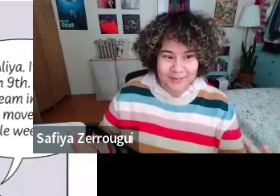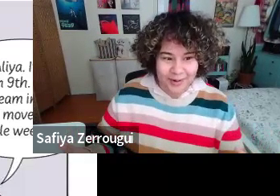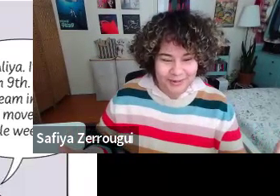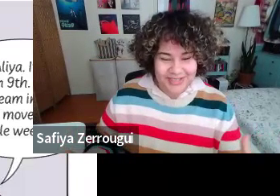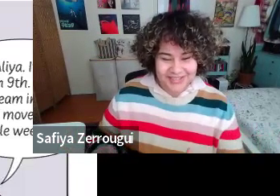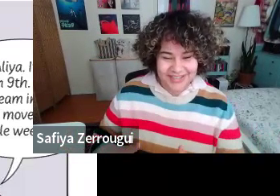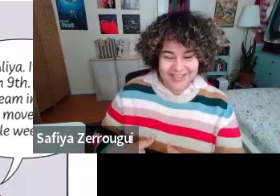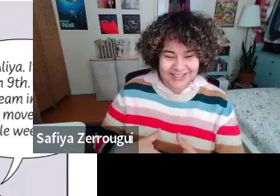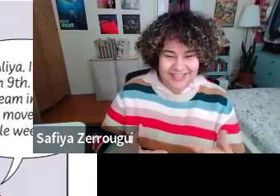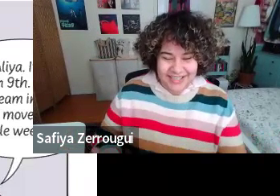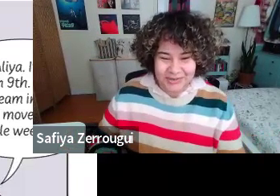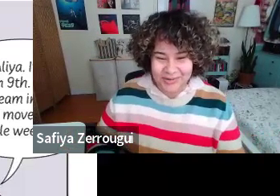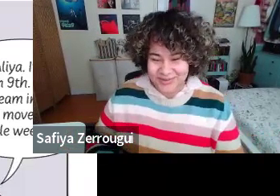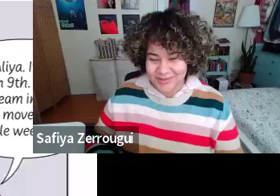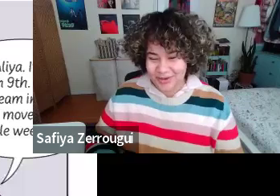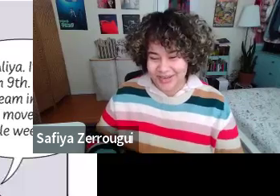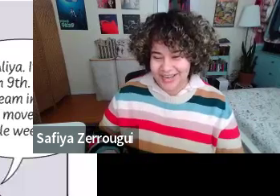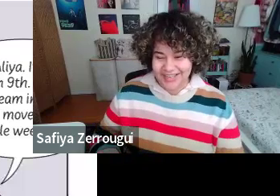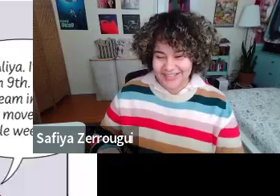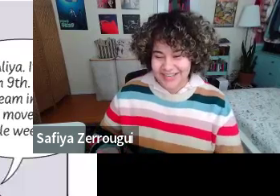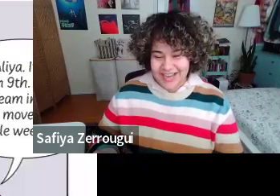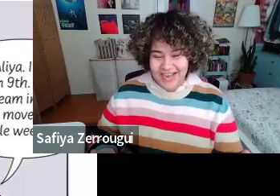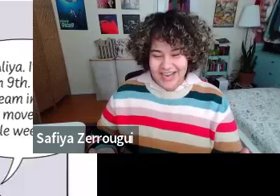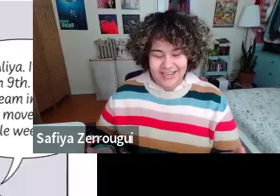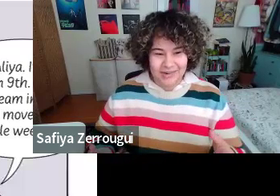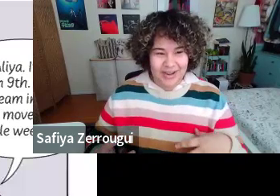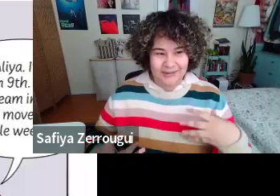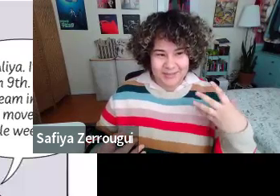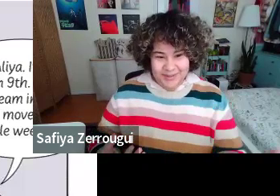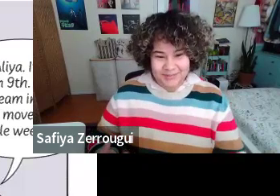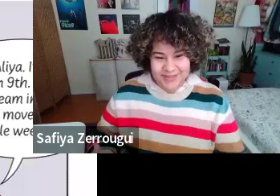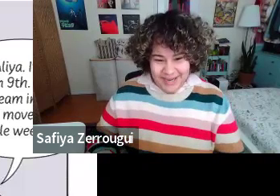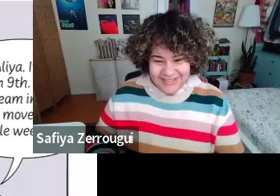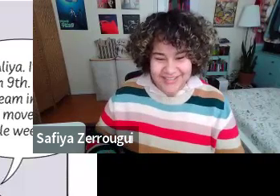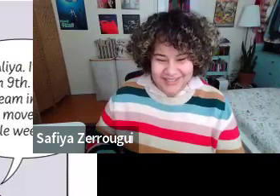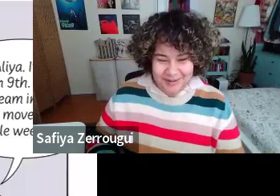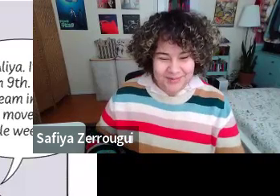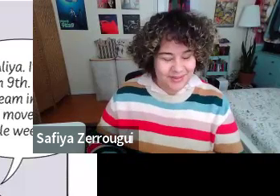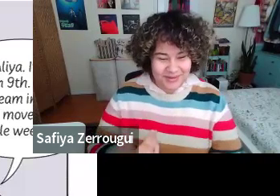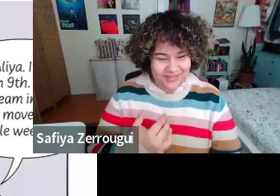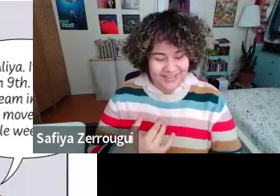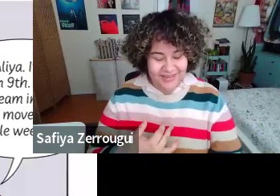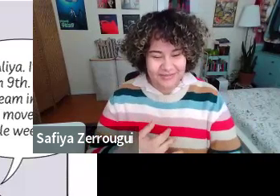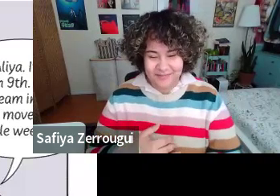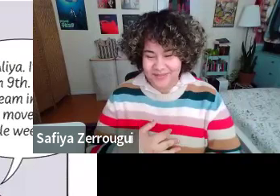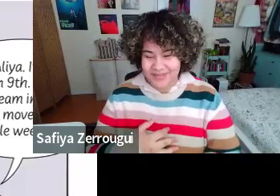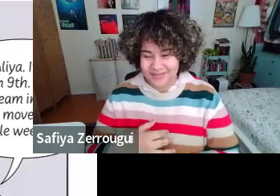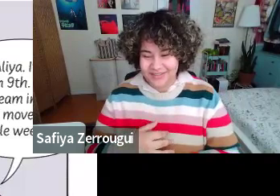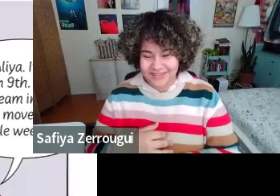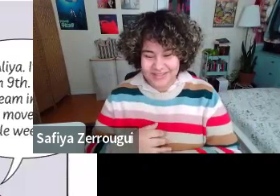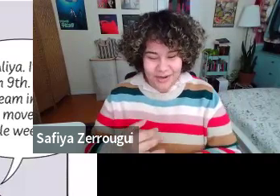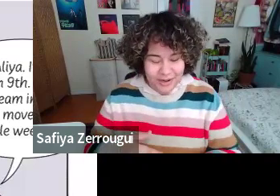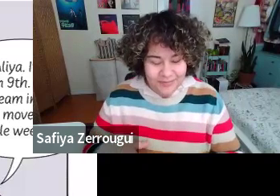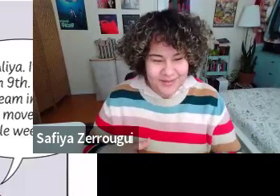also basketball, which like is central to the story. And Hena was really precise in the script with everything, from the